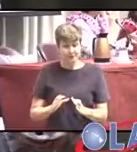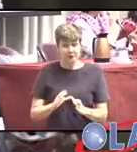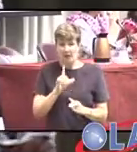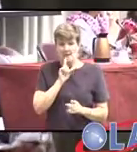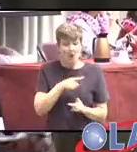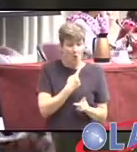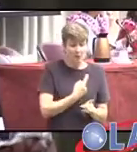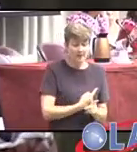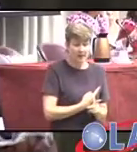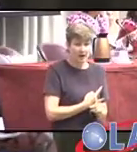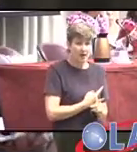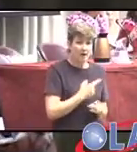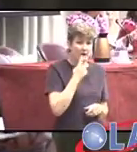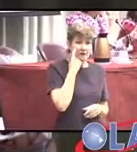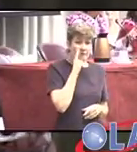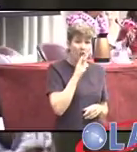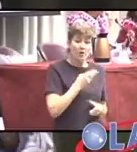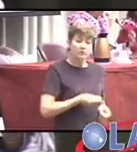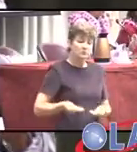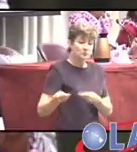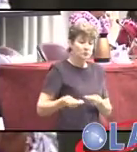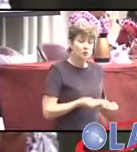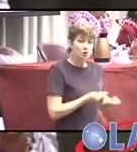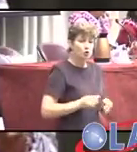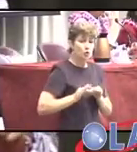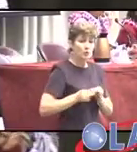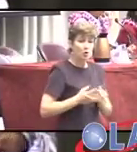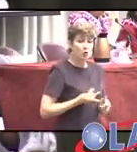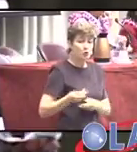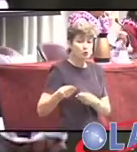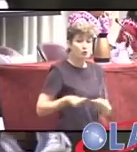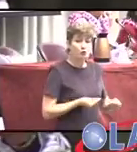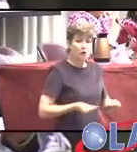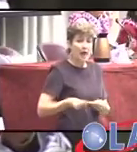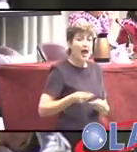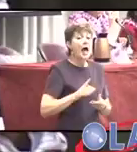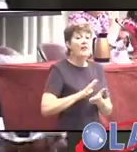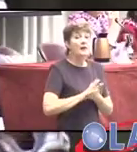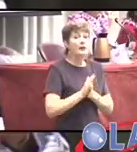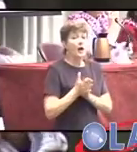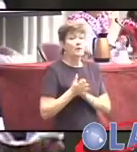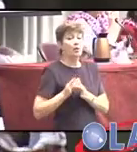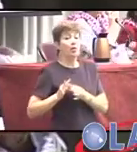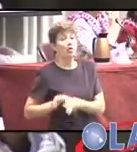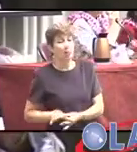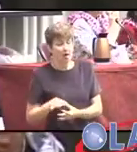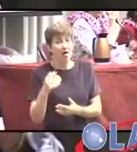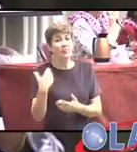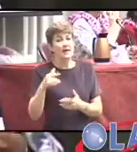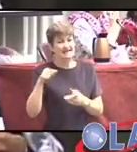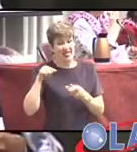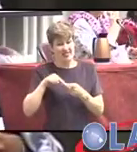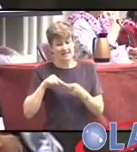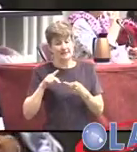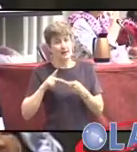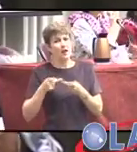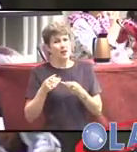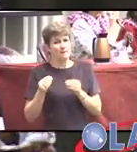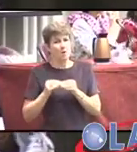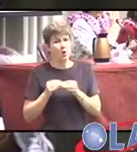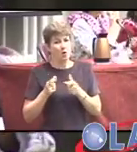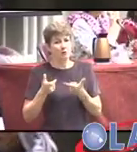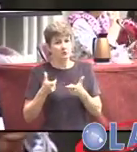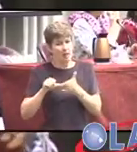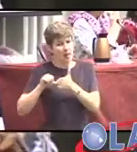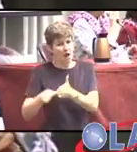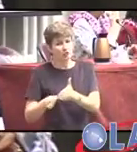from the interpreter relationship. And so this really ended up being a much larger issue when it came